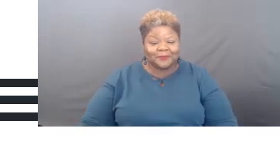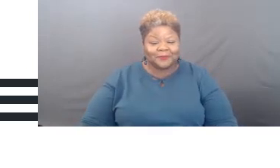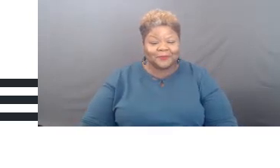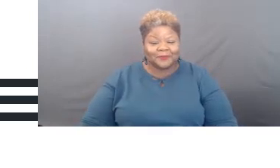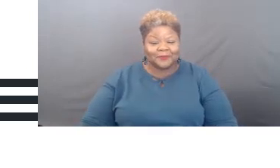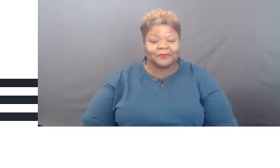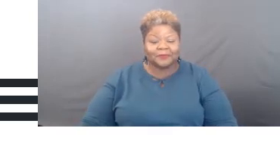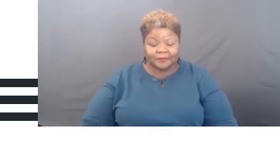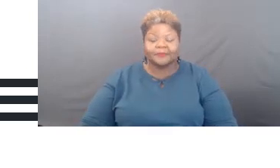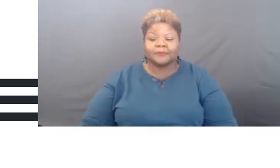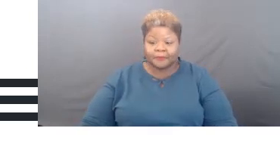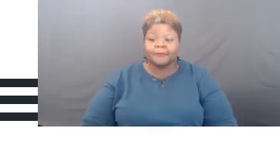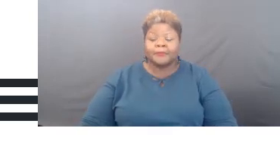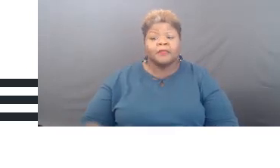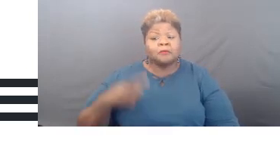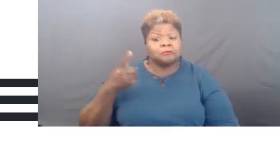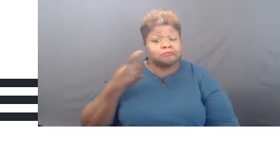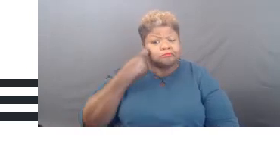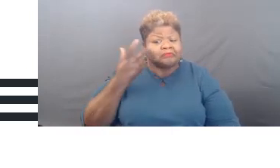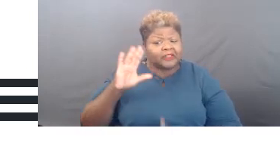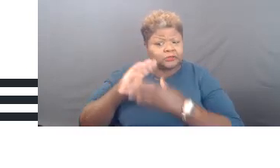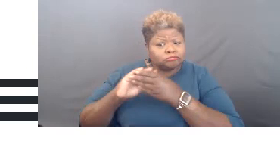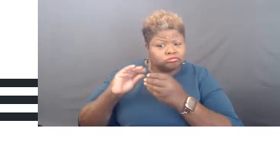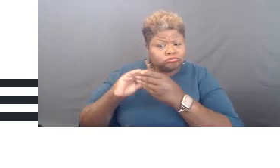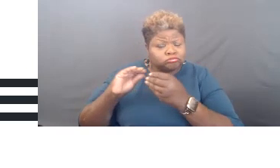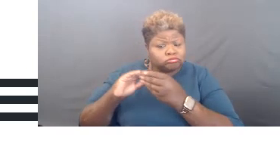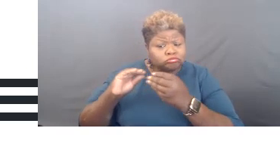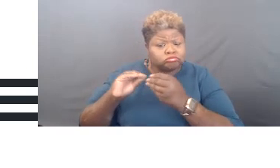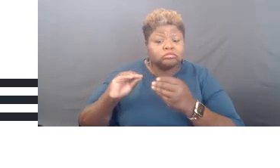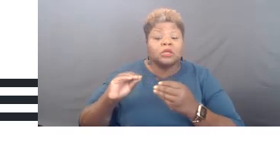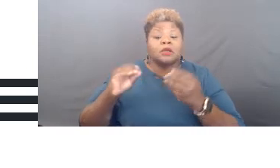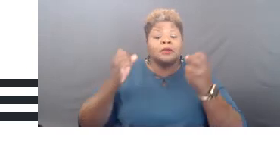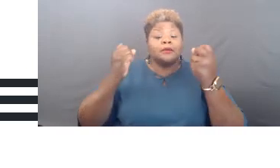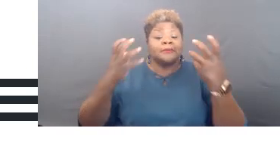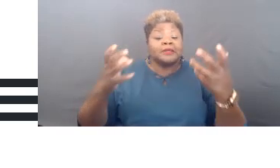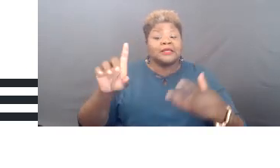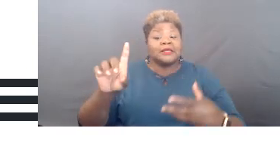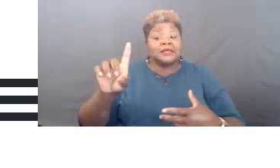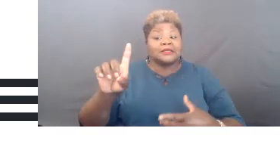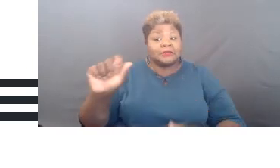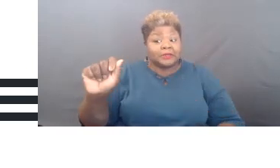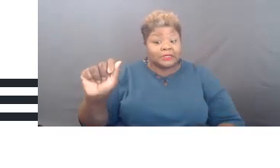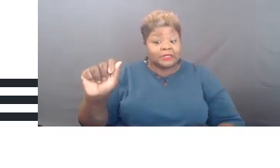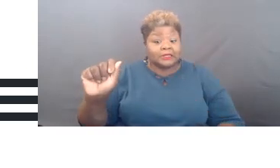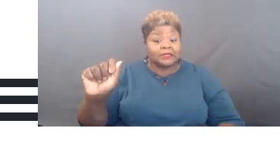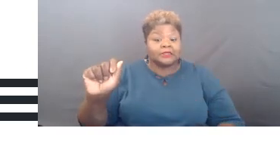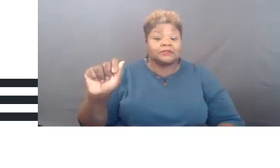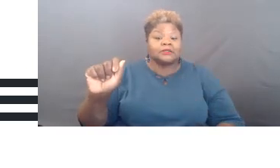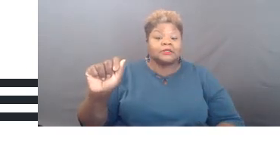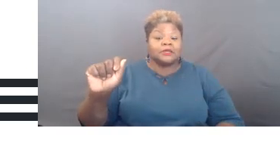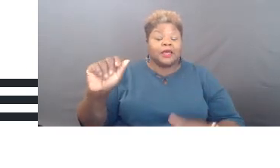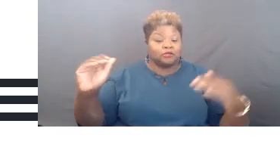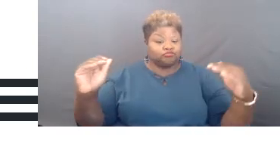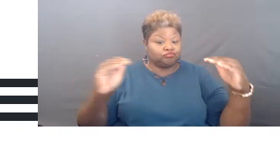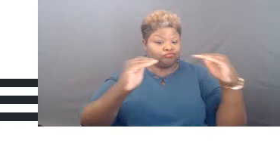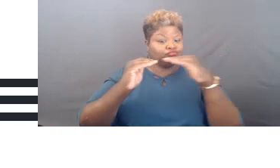So going off of what Sai said, a lot of disability and racial justice activism is part